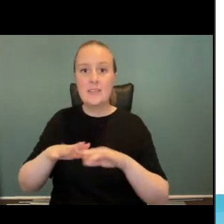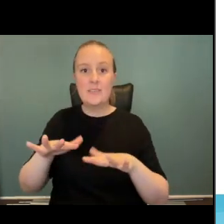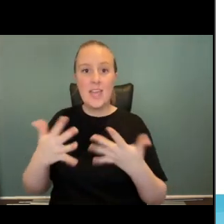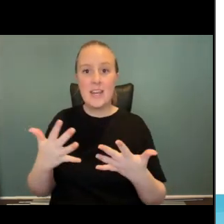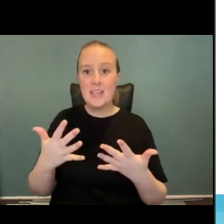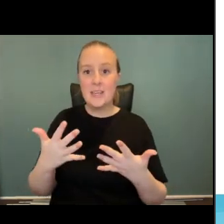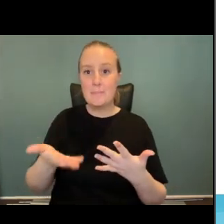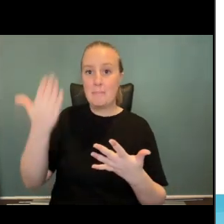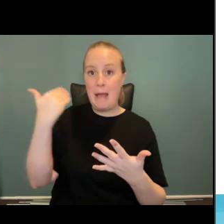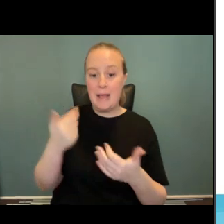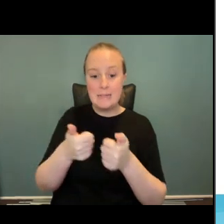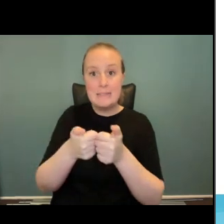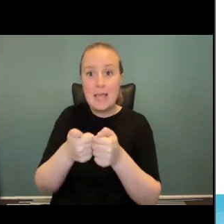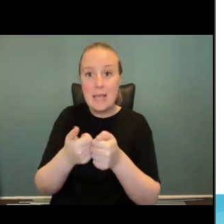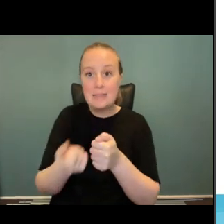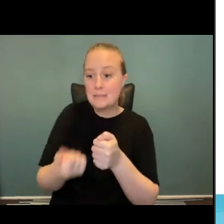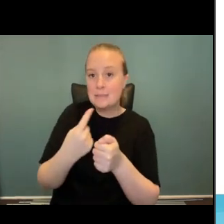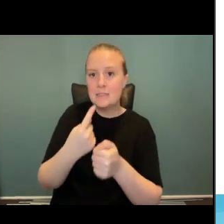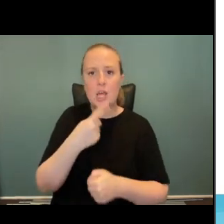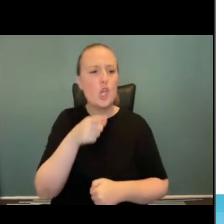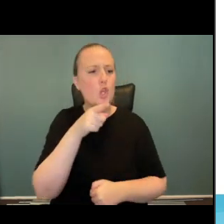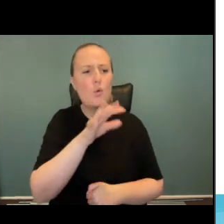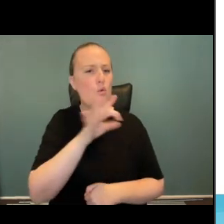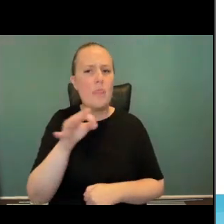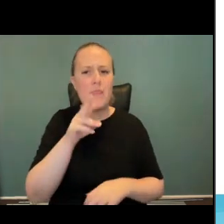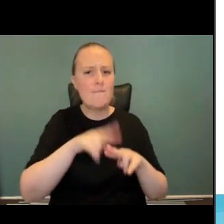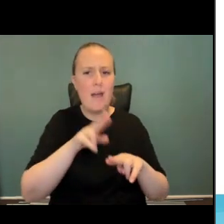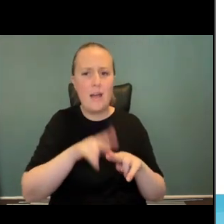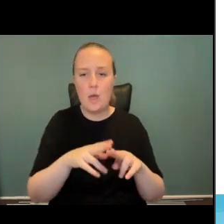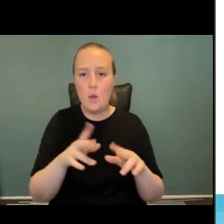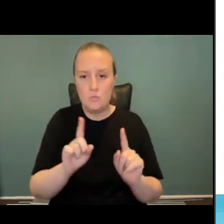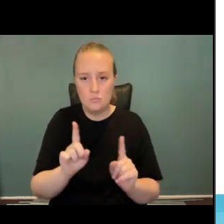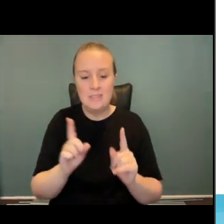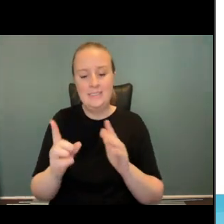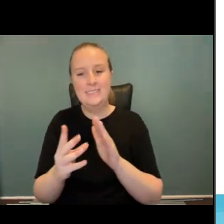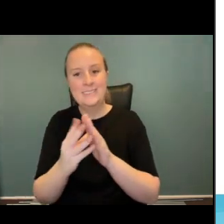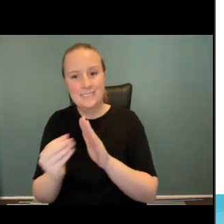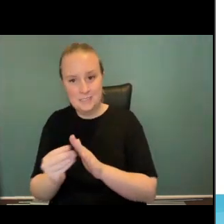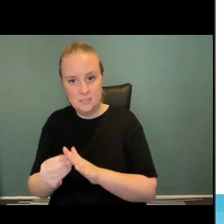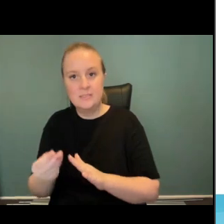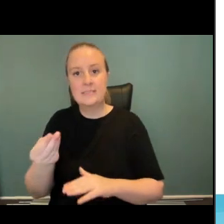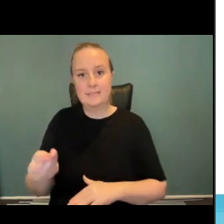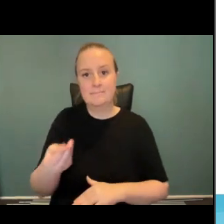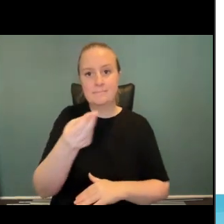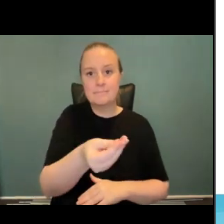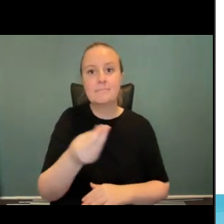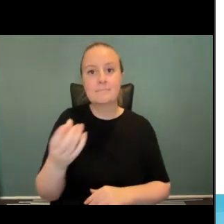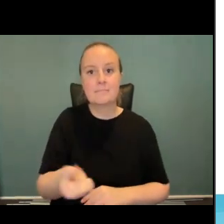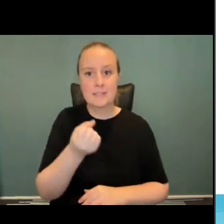provided along with the legal aid application. So then it can be assessed and a grant of aid can be considered.